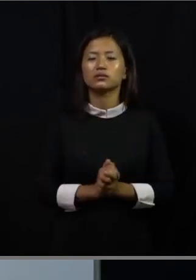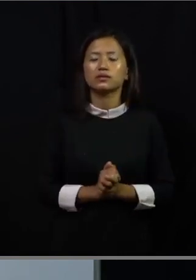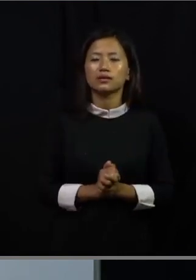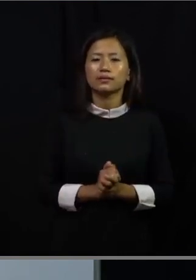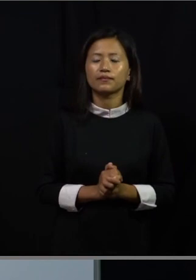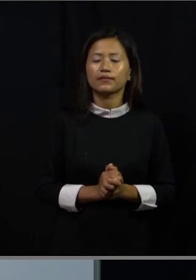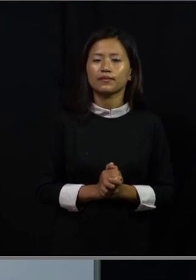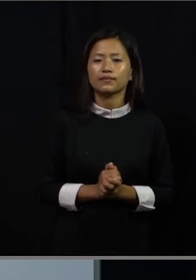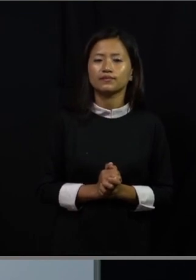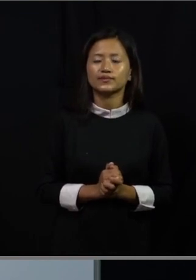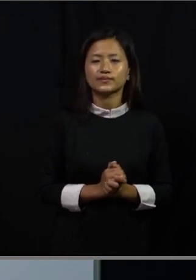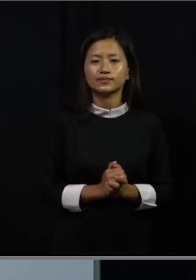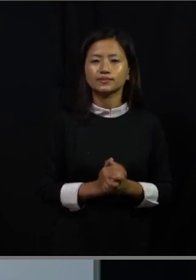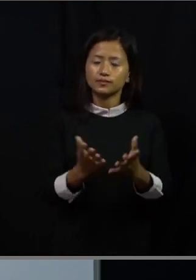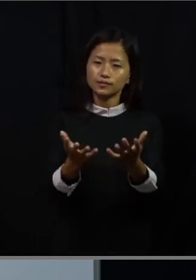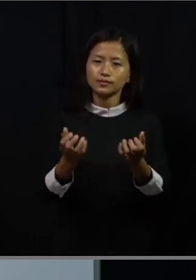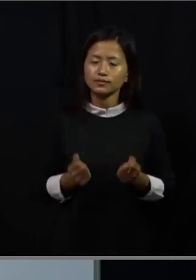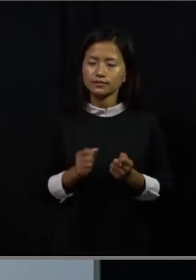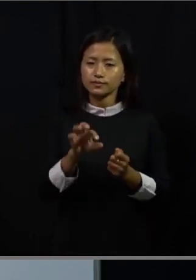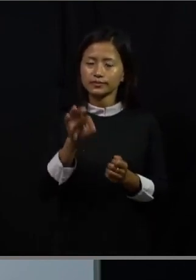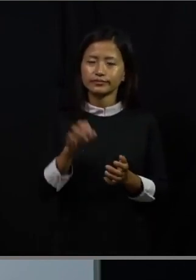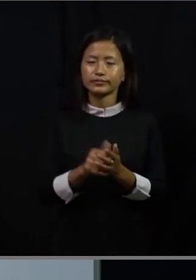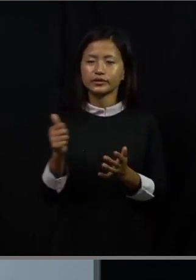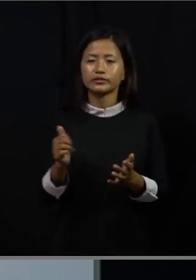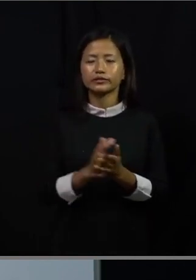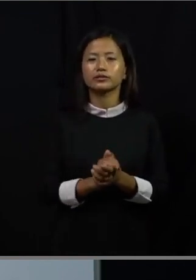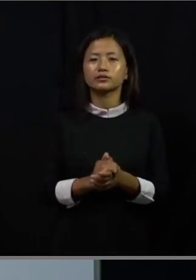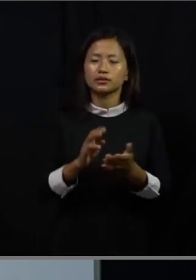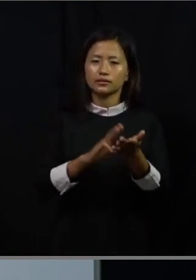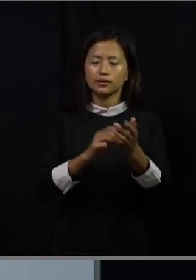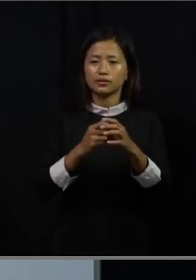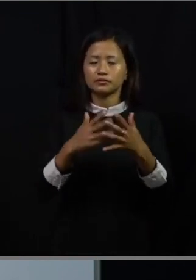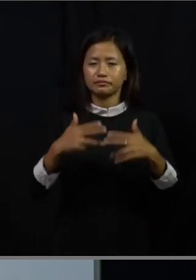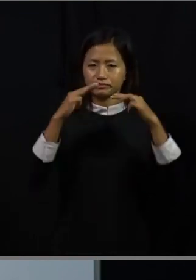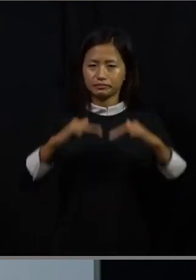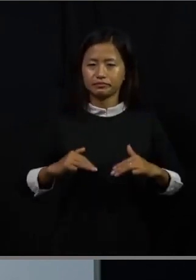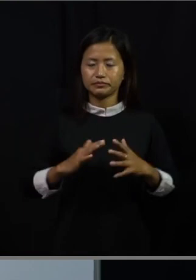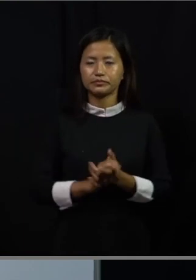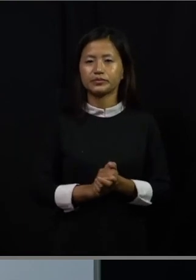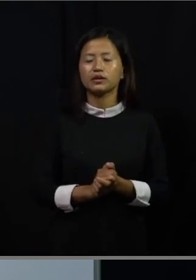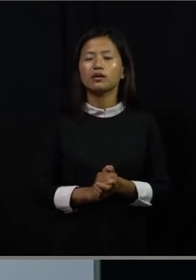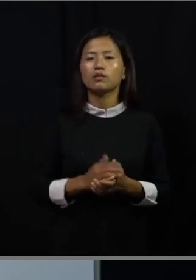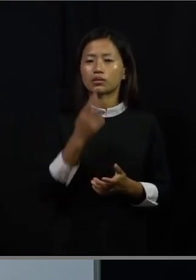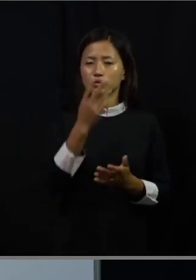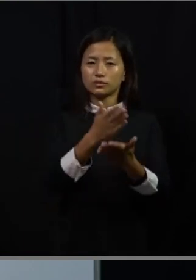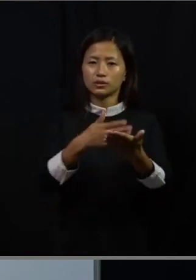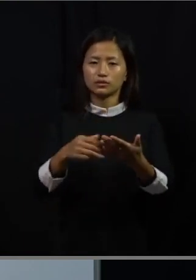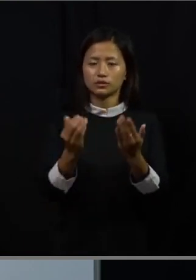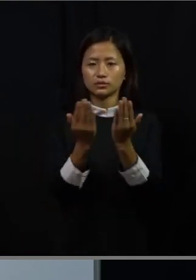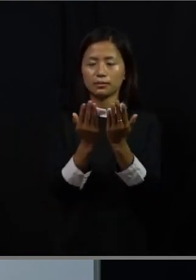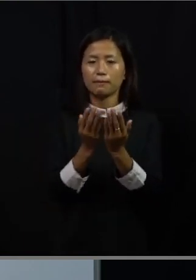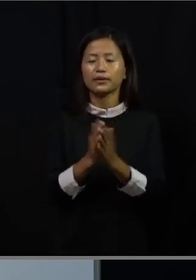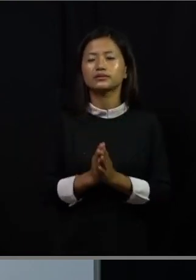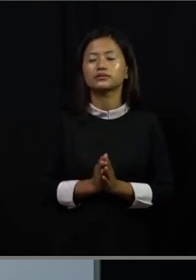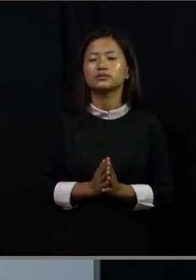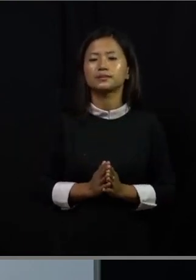thus, they accept each other's conclusion in that manner. So when we look into this particular subject matter,